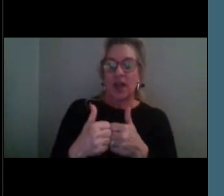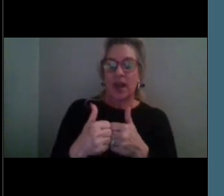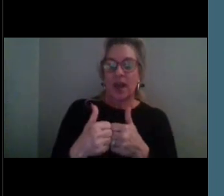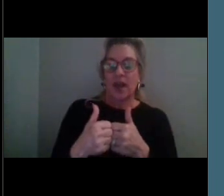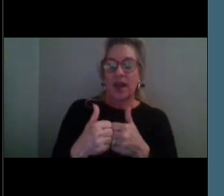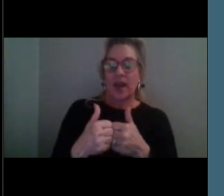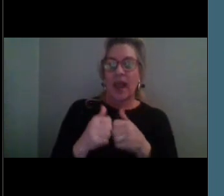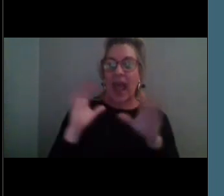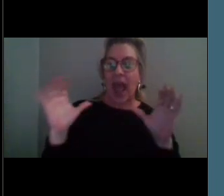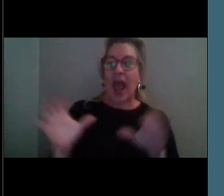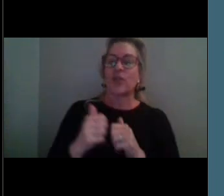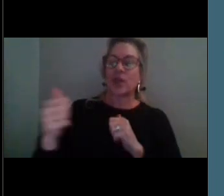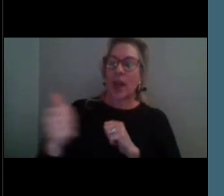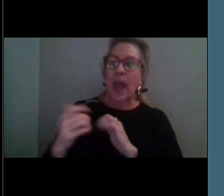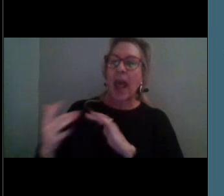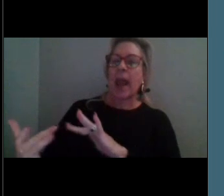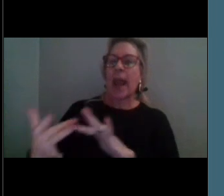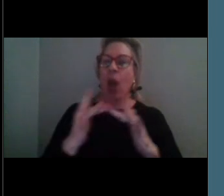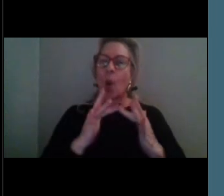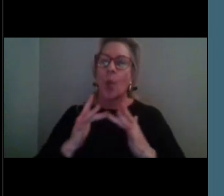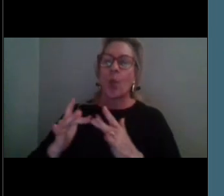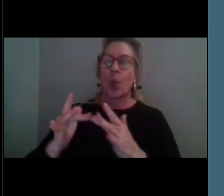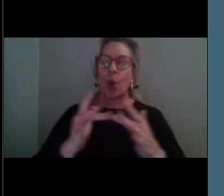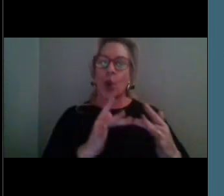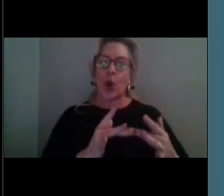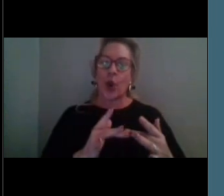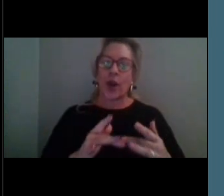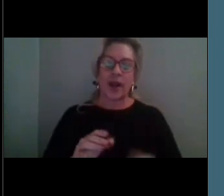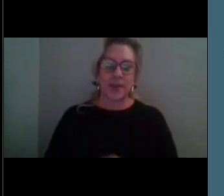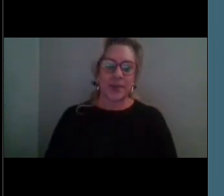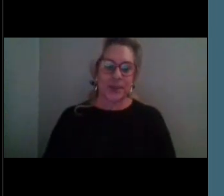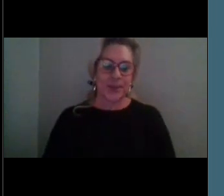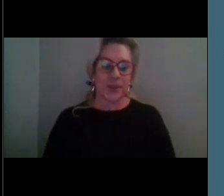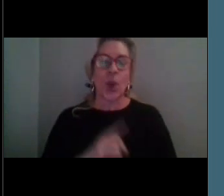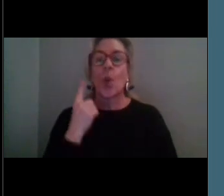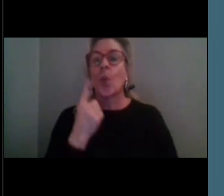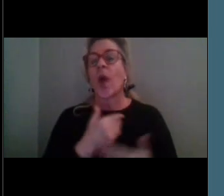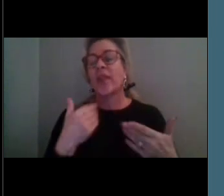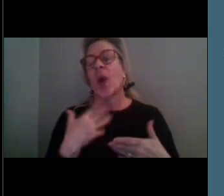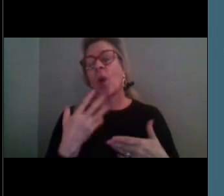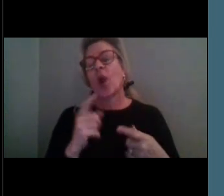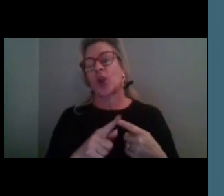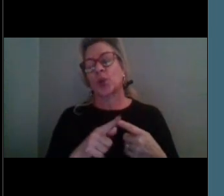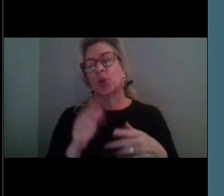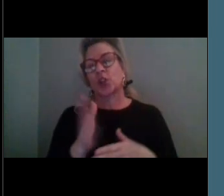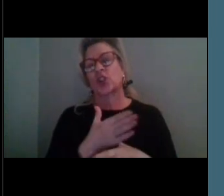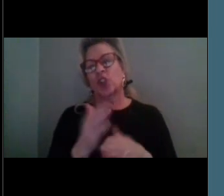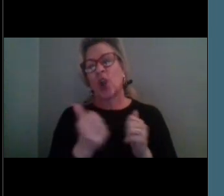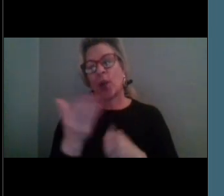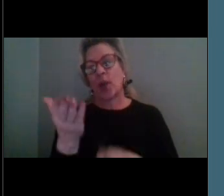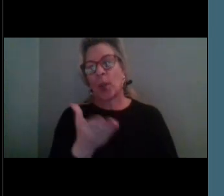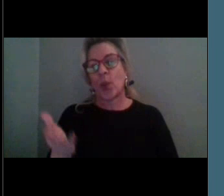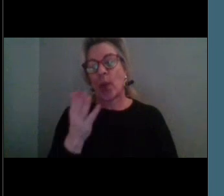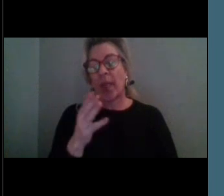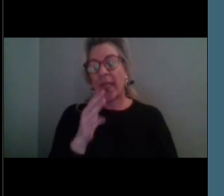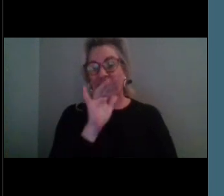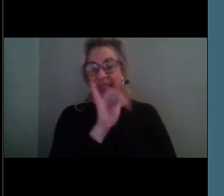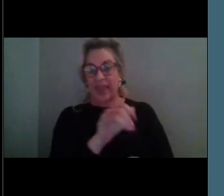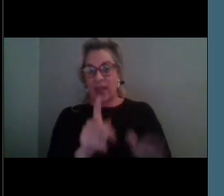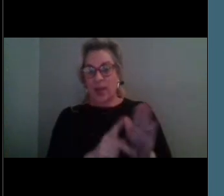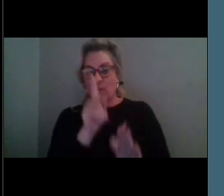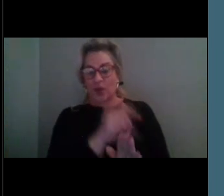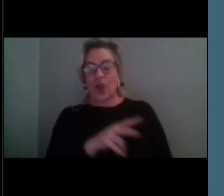active transportation network anchored by the CV Link project. And one thing I wanted to point out about this project is this is